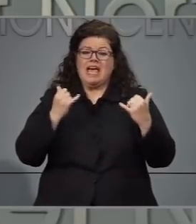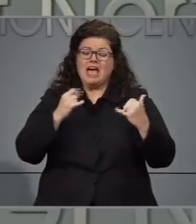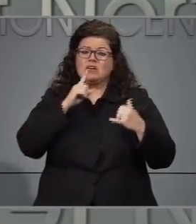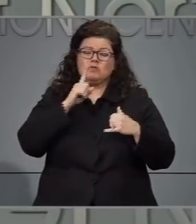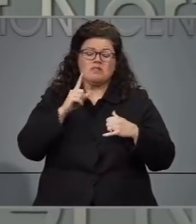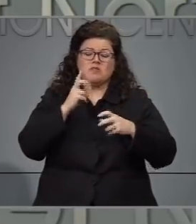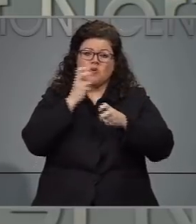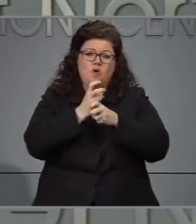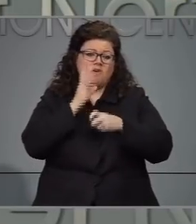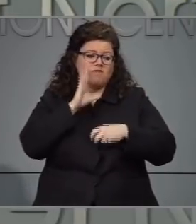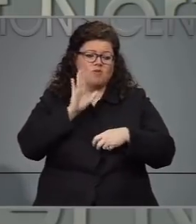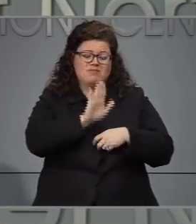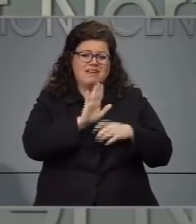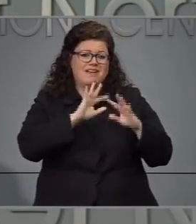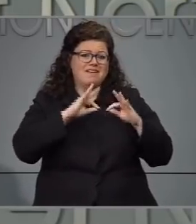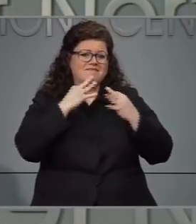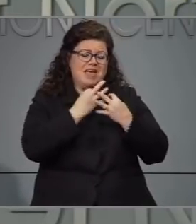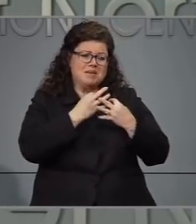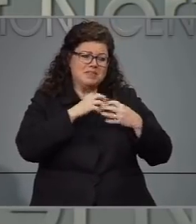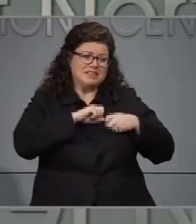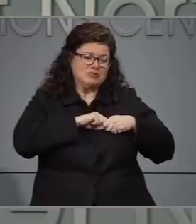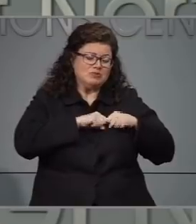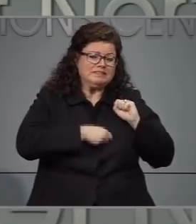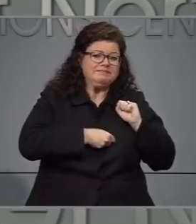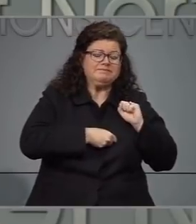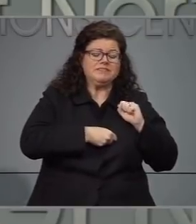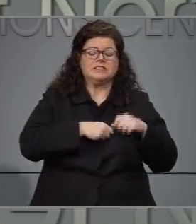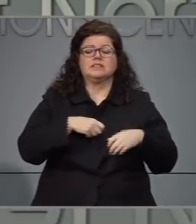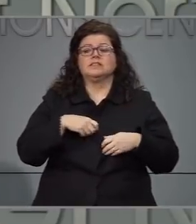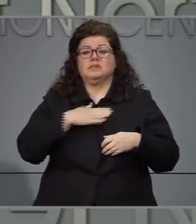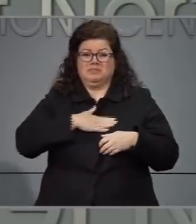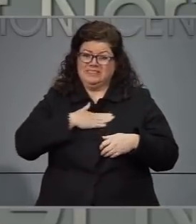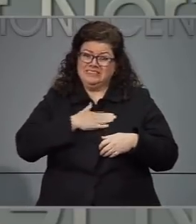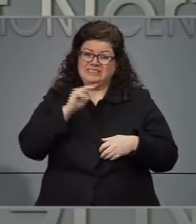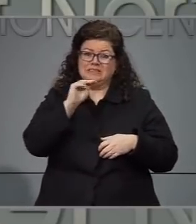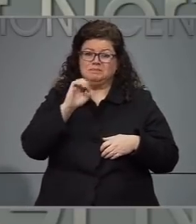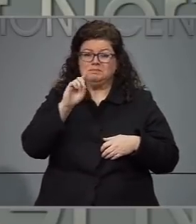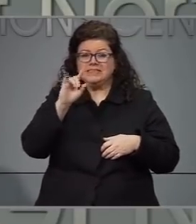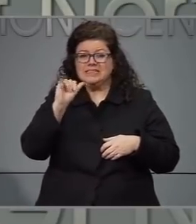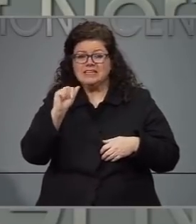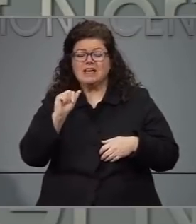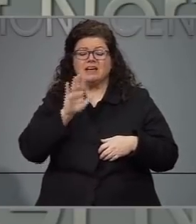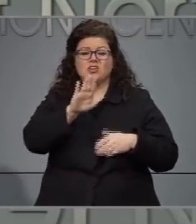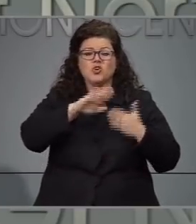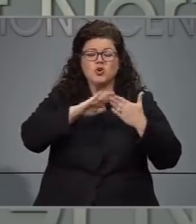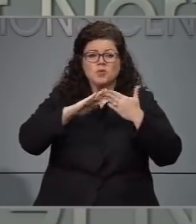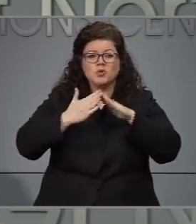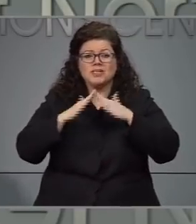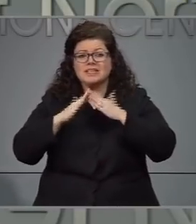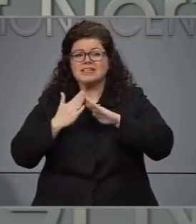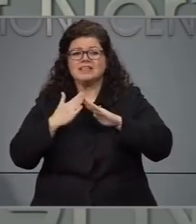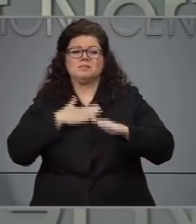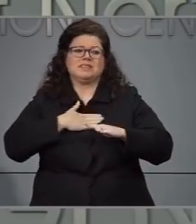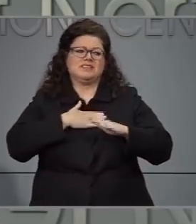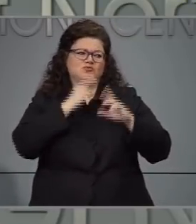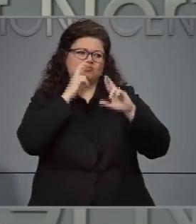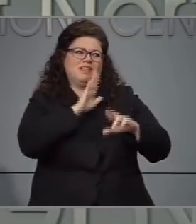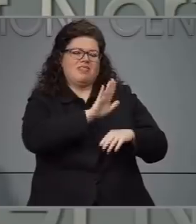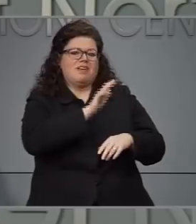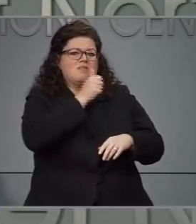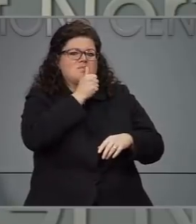their families, and I asked the media and their communities, please respect their